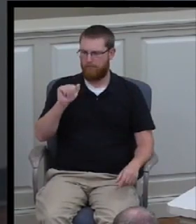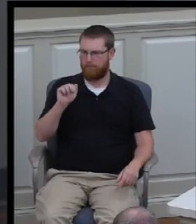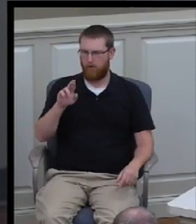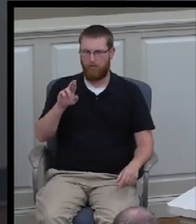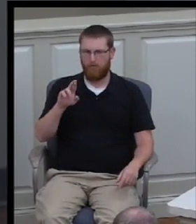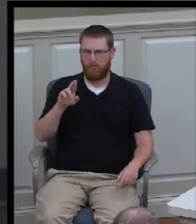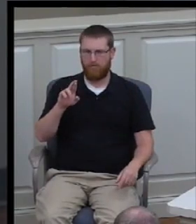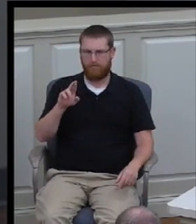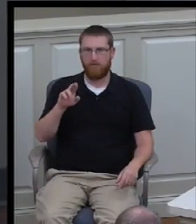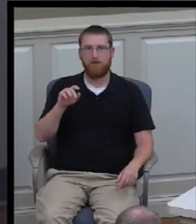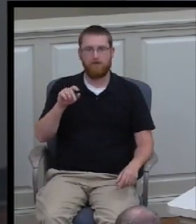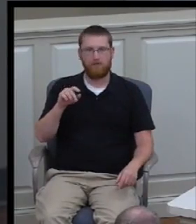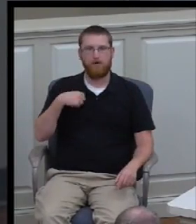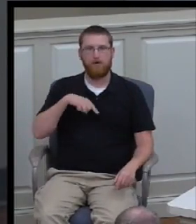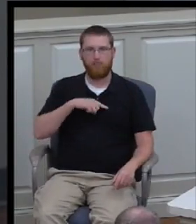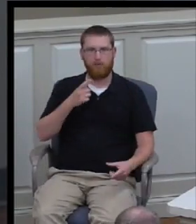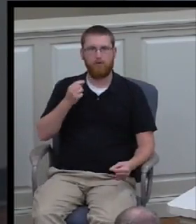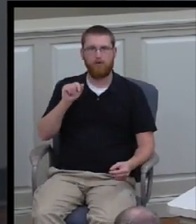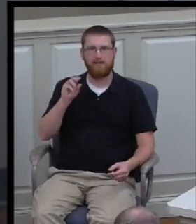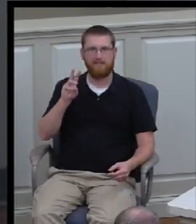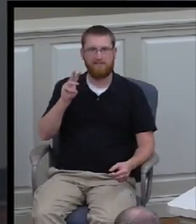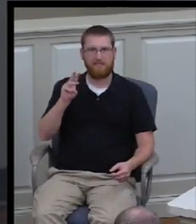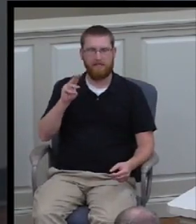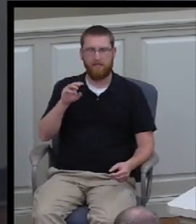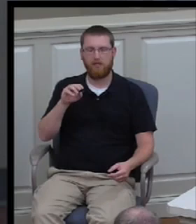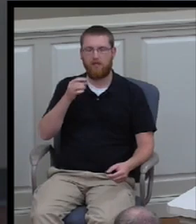we've done is we're getting the 16